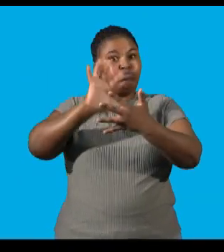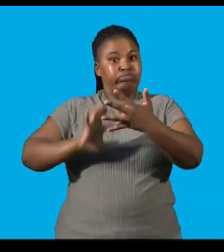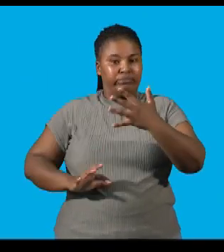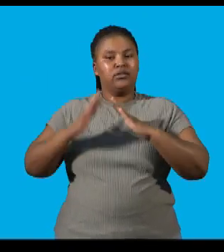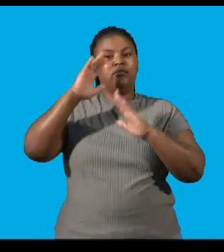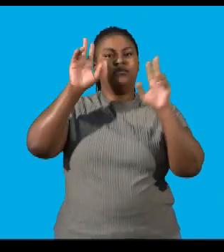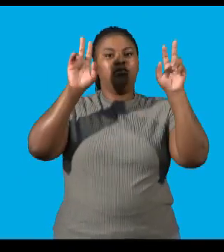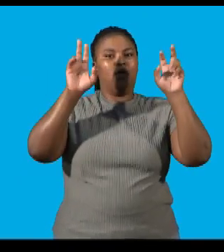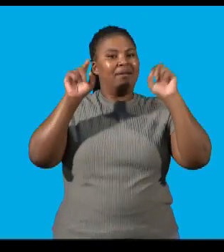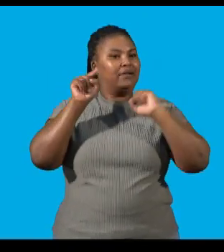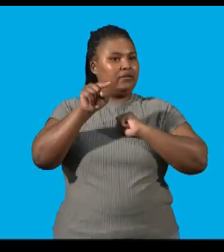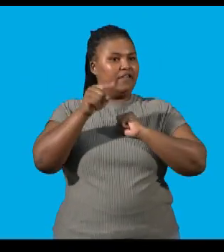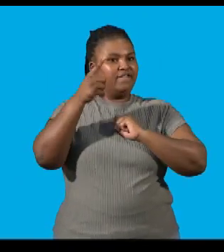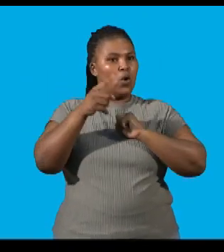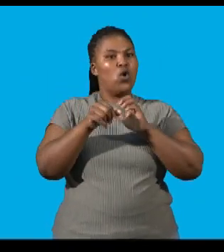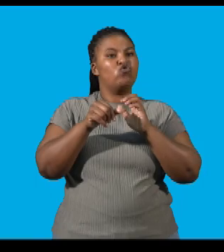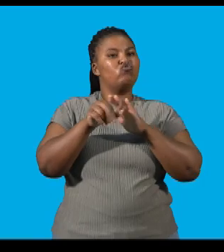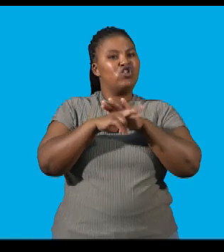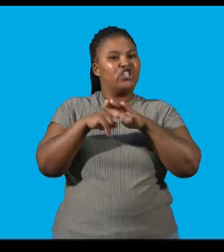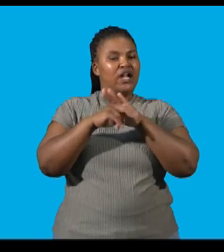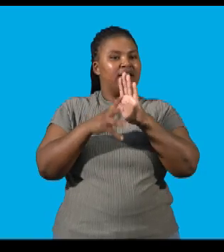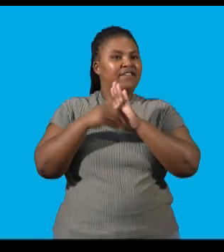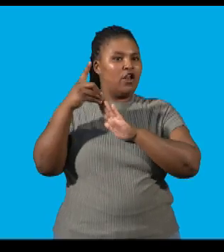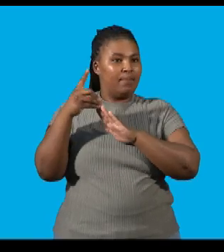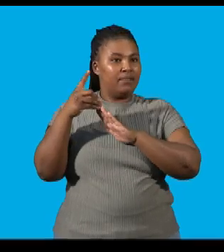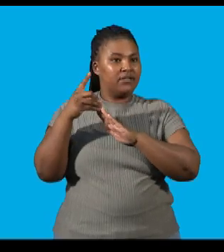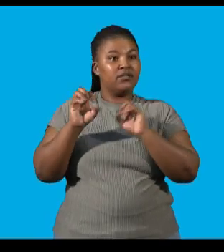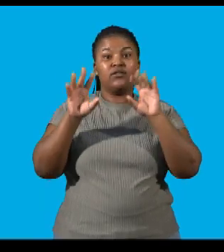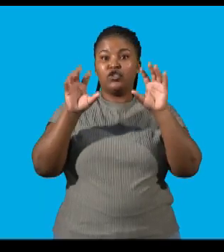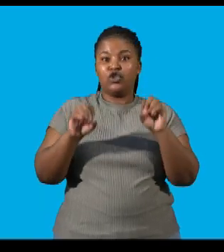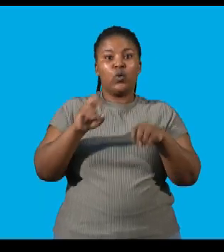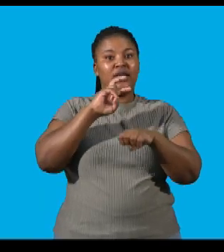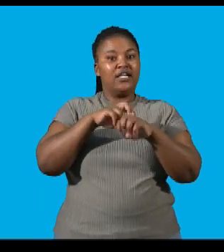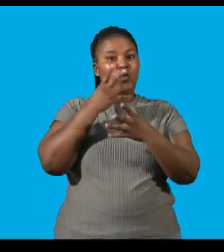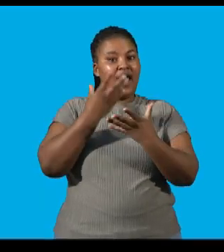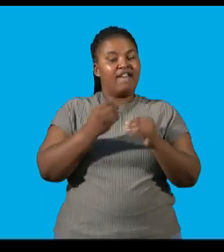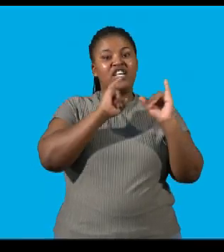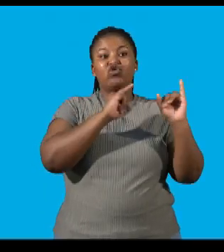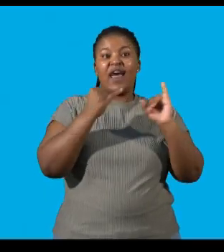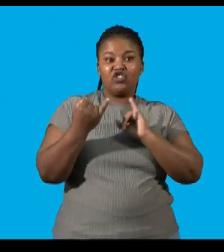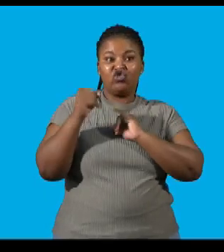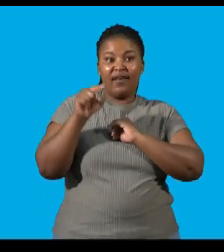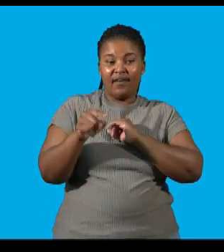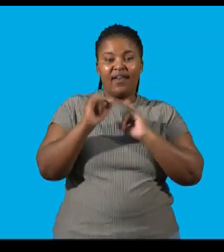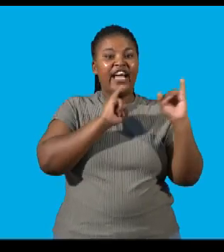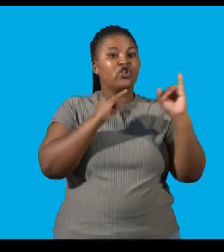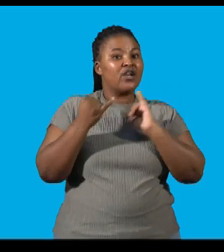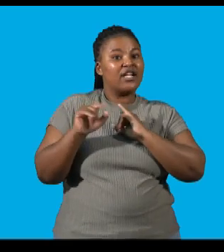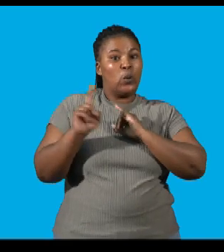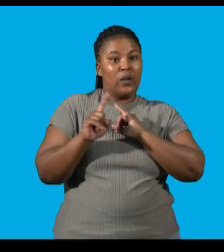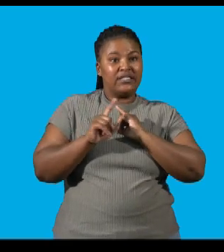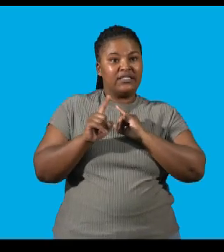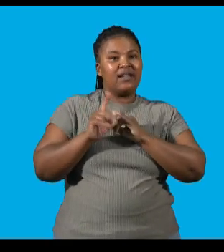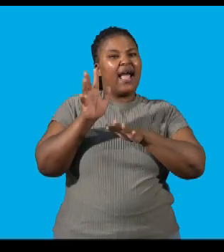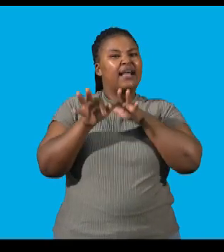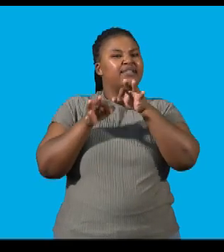under this topic of regional development. So you need to have your introduction. Your introduction